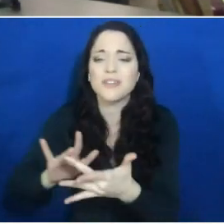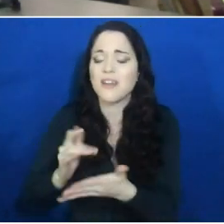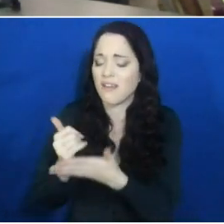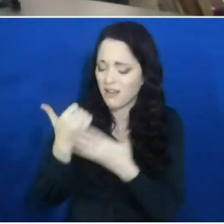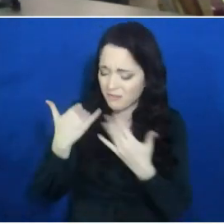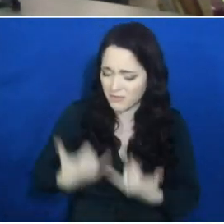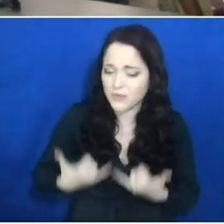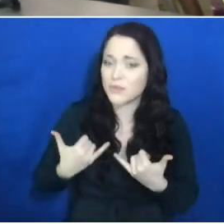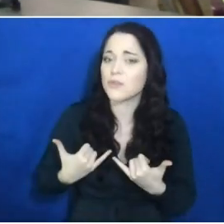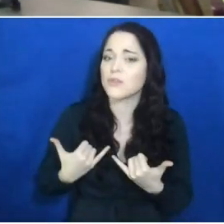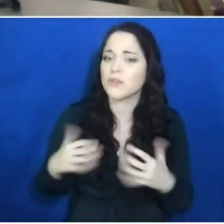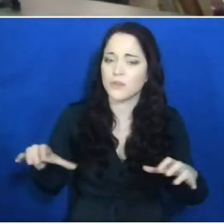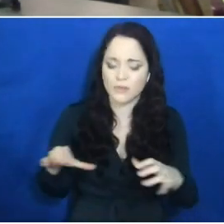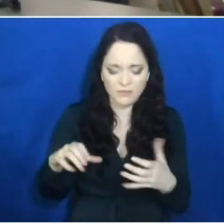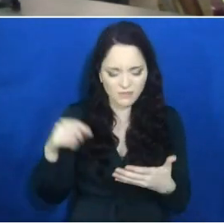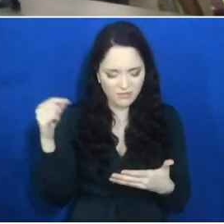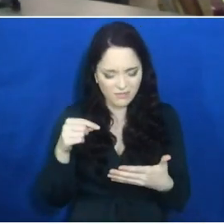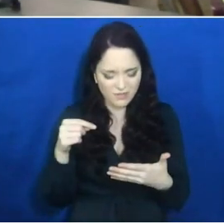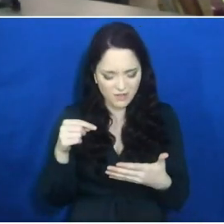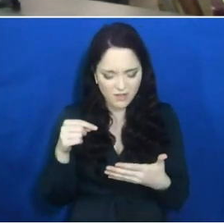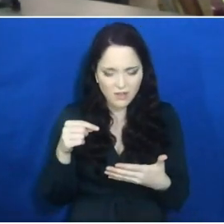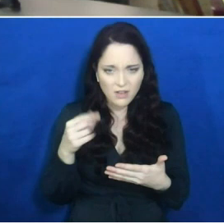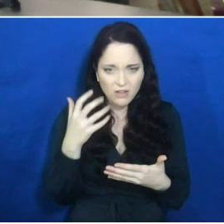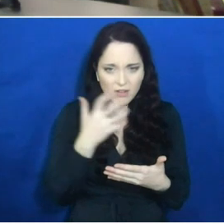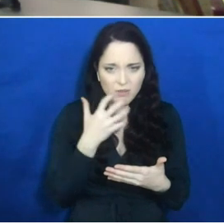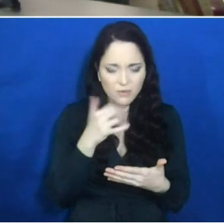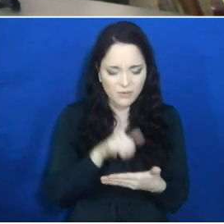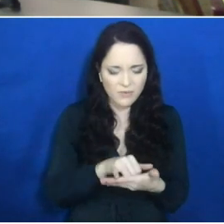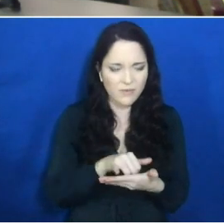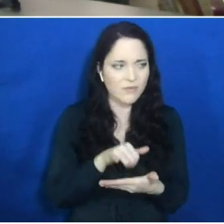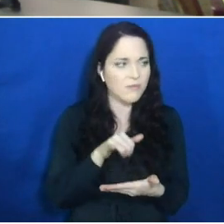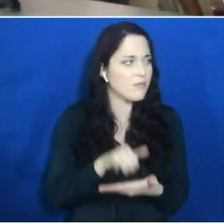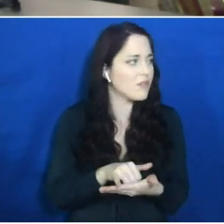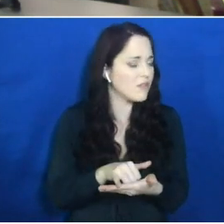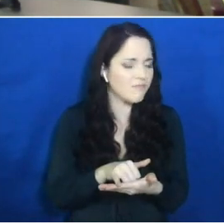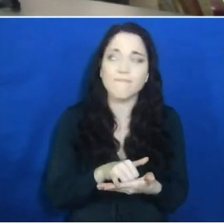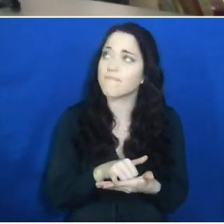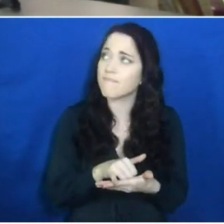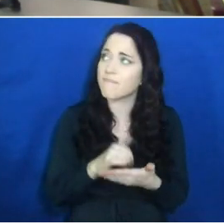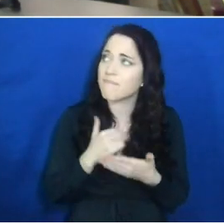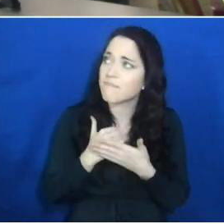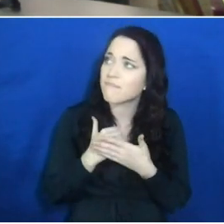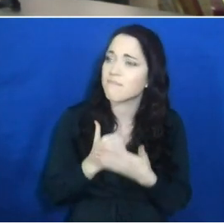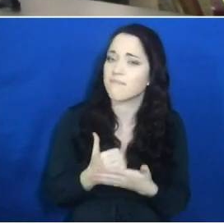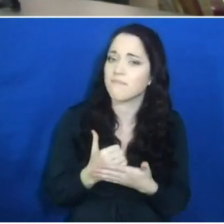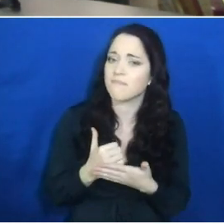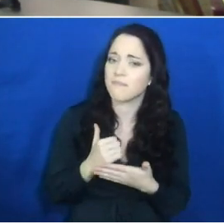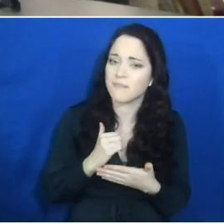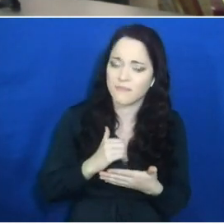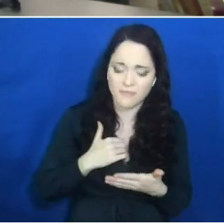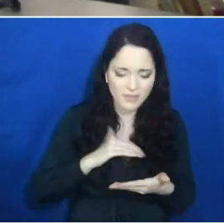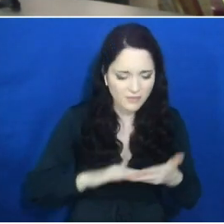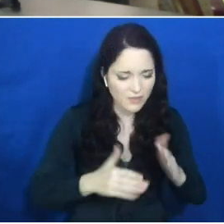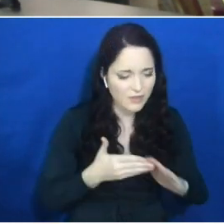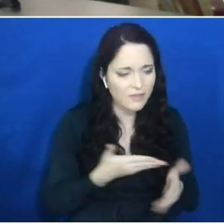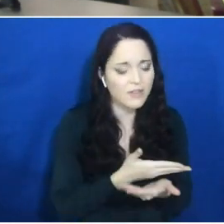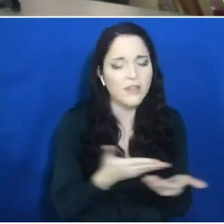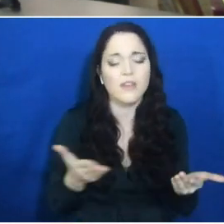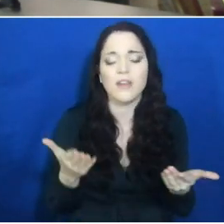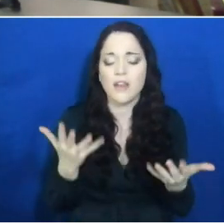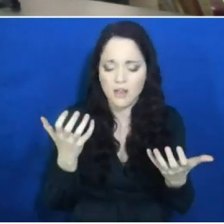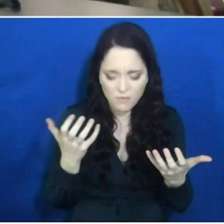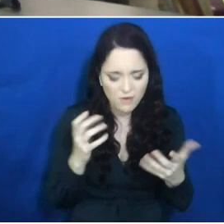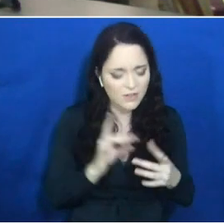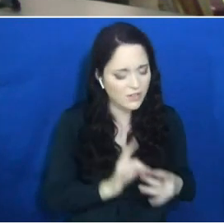the impossible. Forgiveness, I want to finally set it free. Show